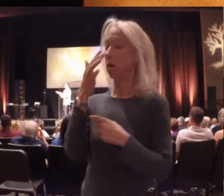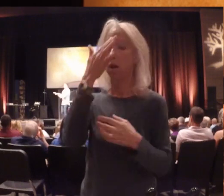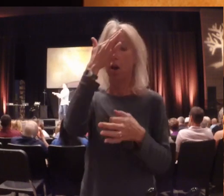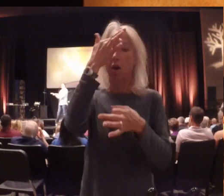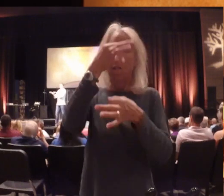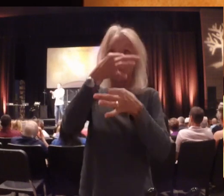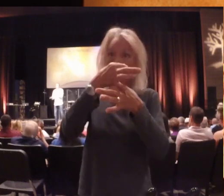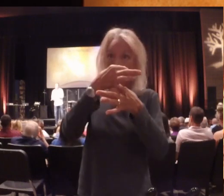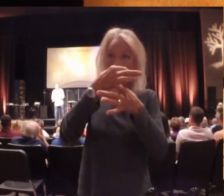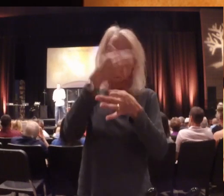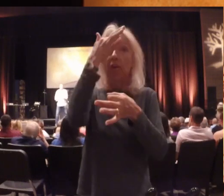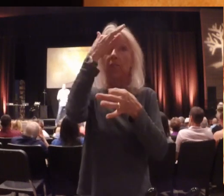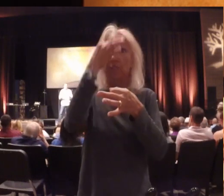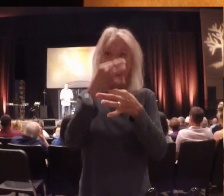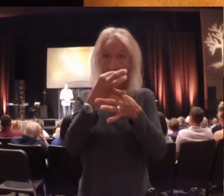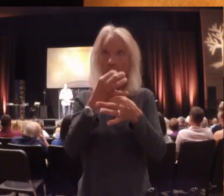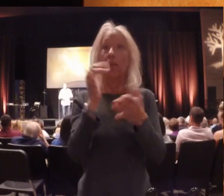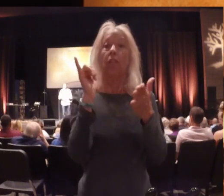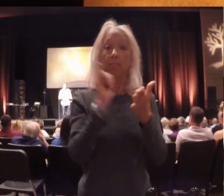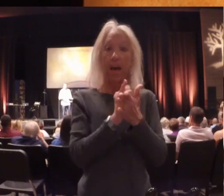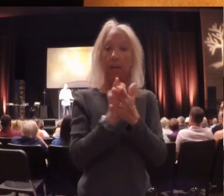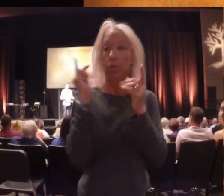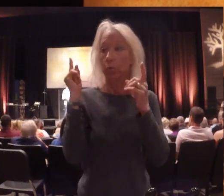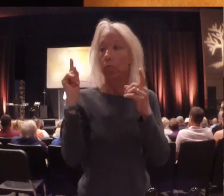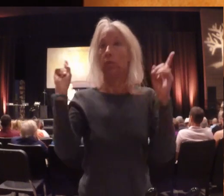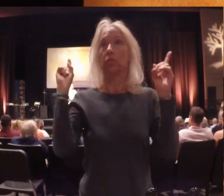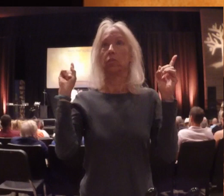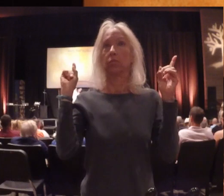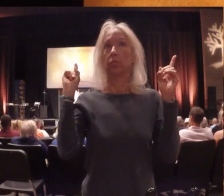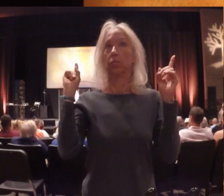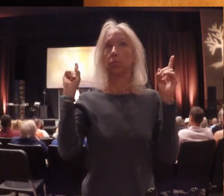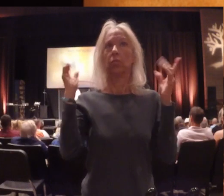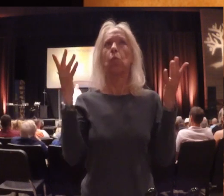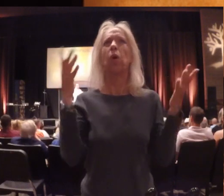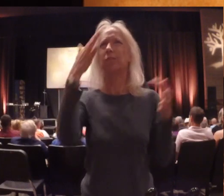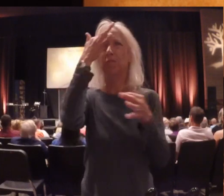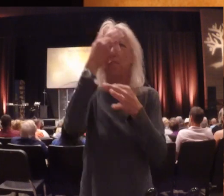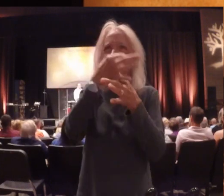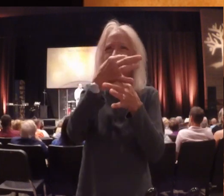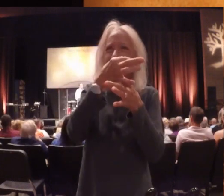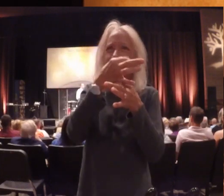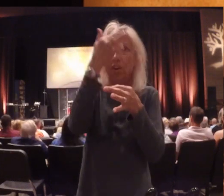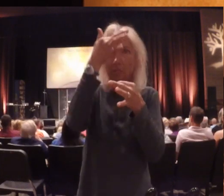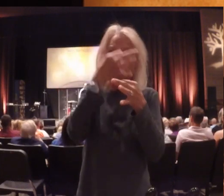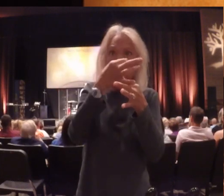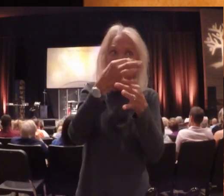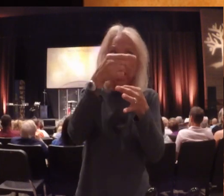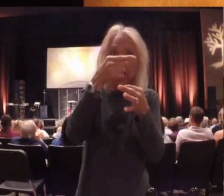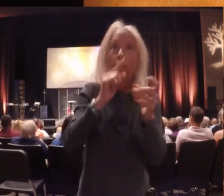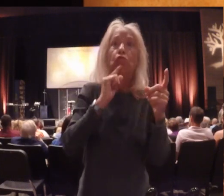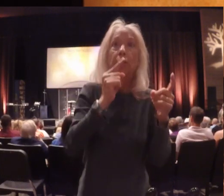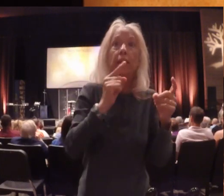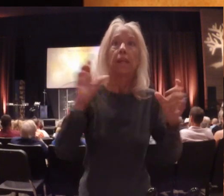that works. Faith that works. What is a faith that works? It's a faith that actually